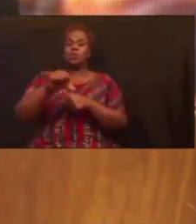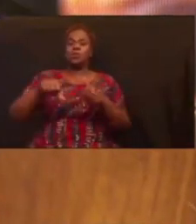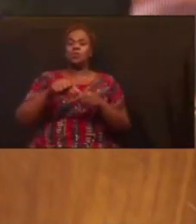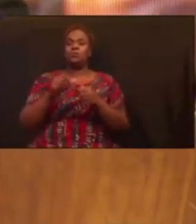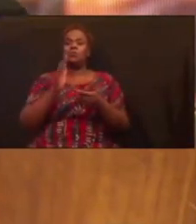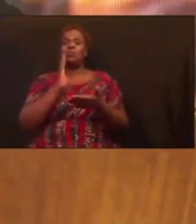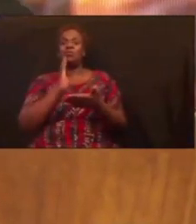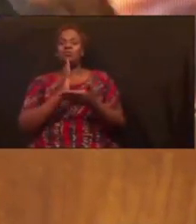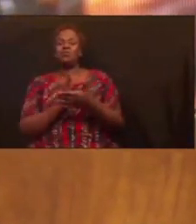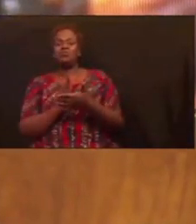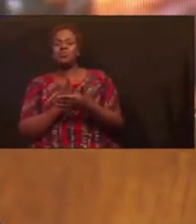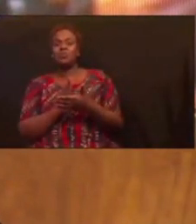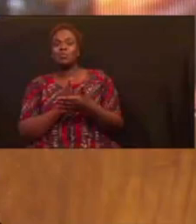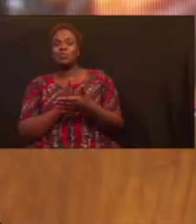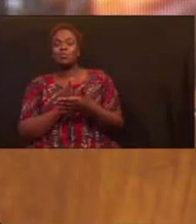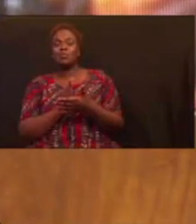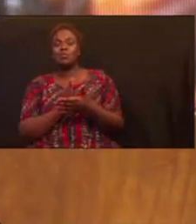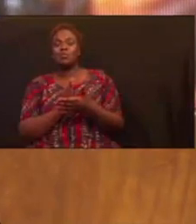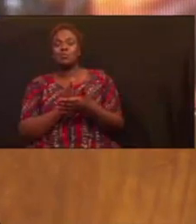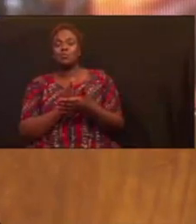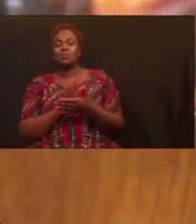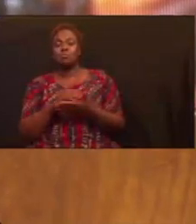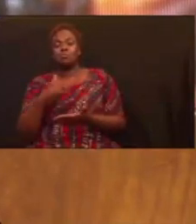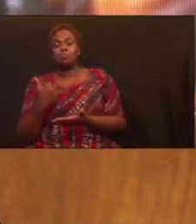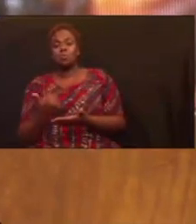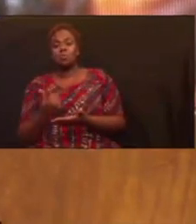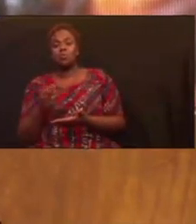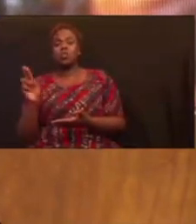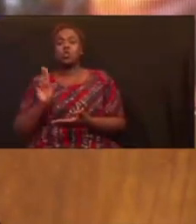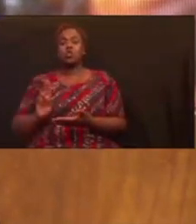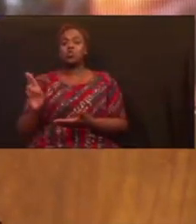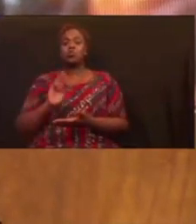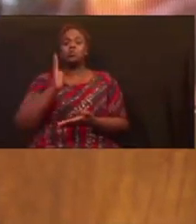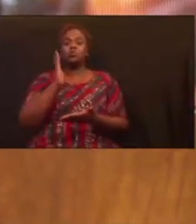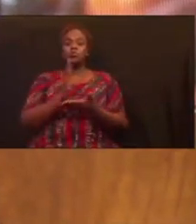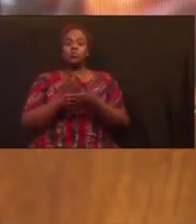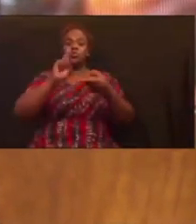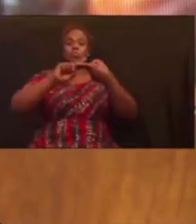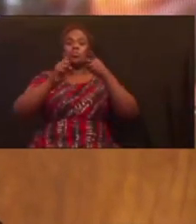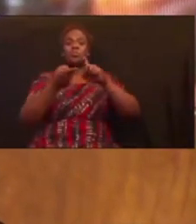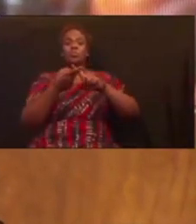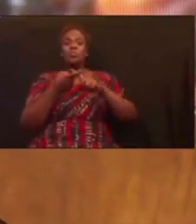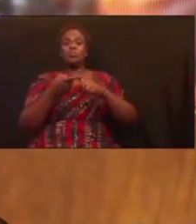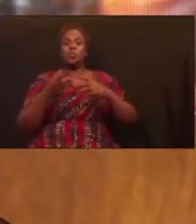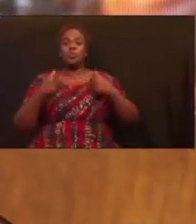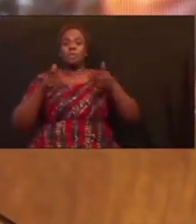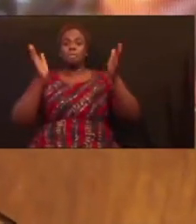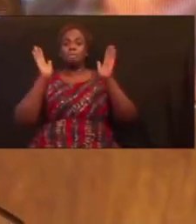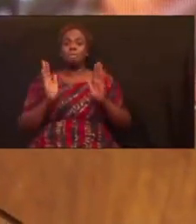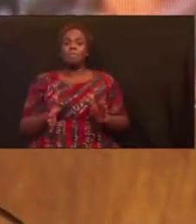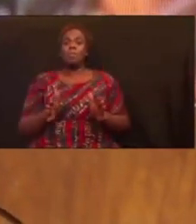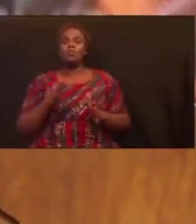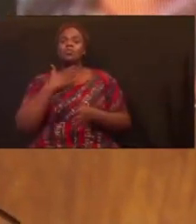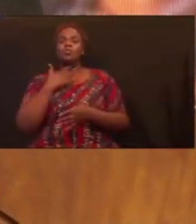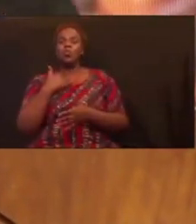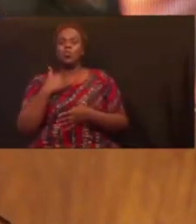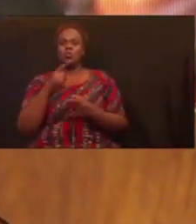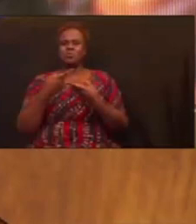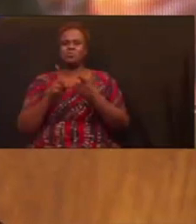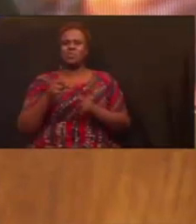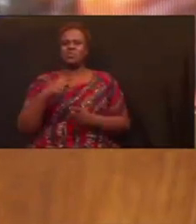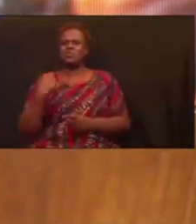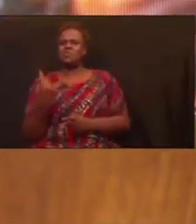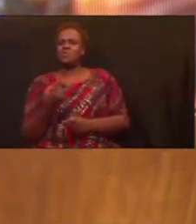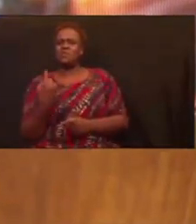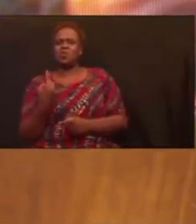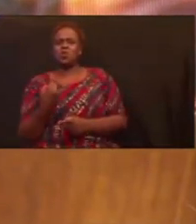made money from the truth. Other people used the truth to promote their personal ambitions. Only a few were changed